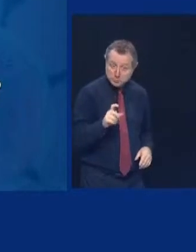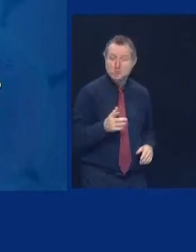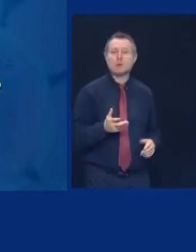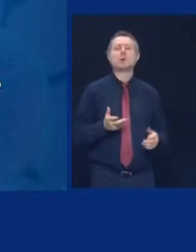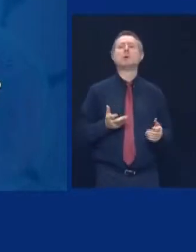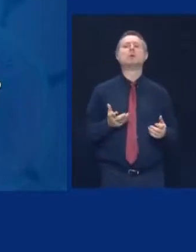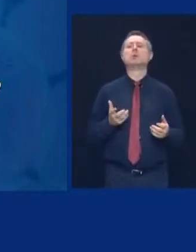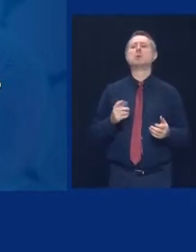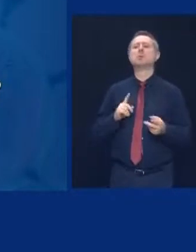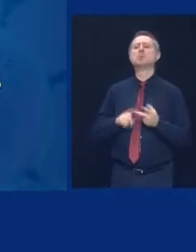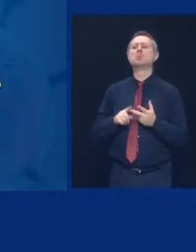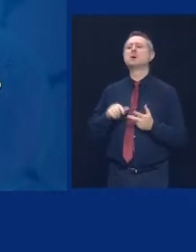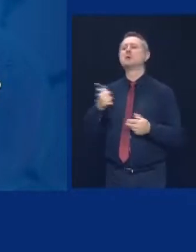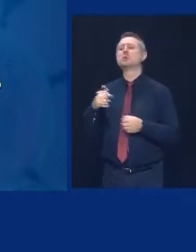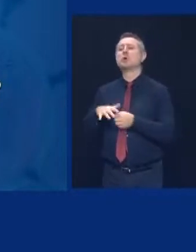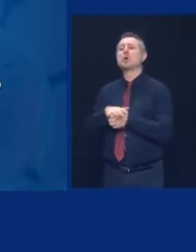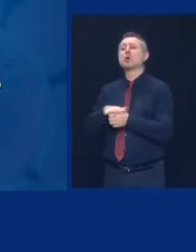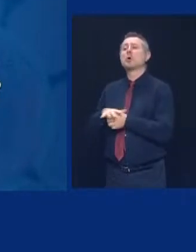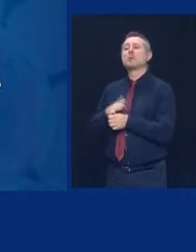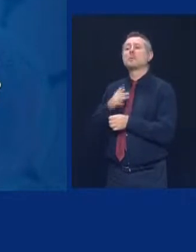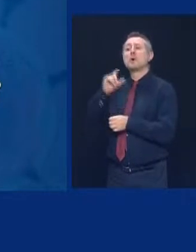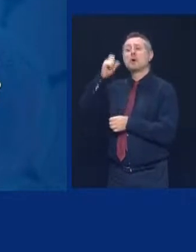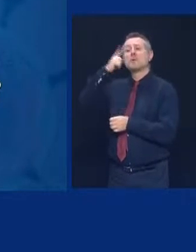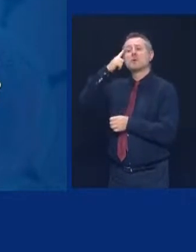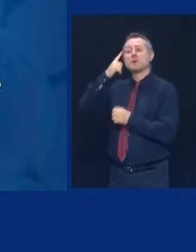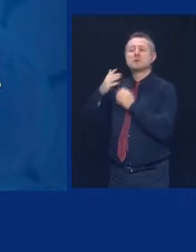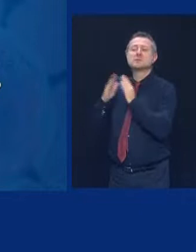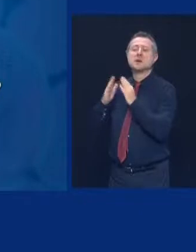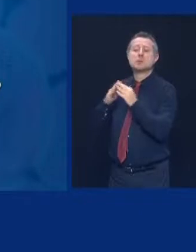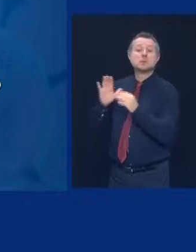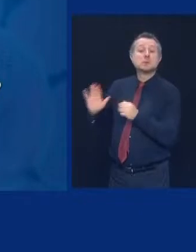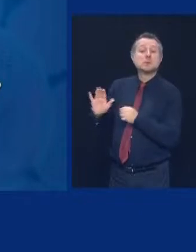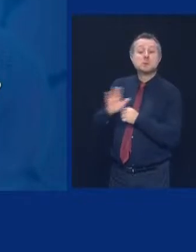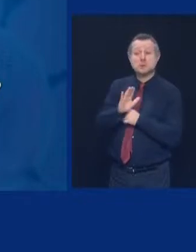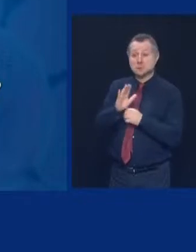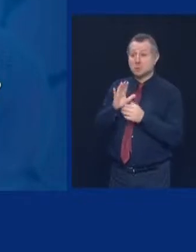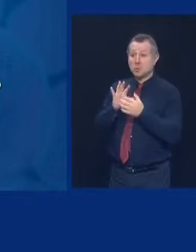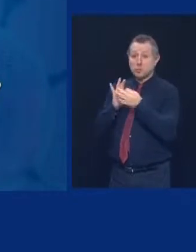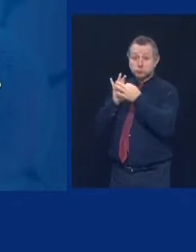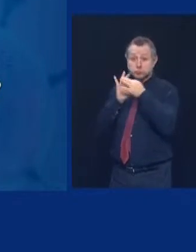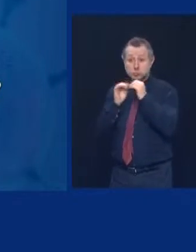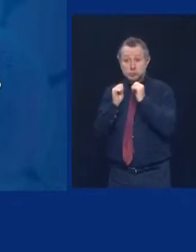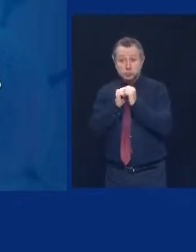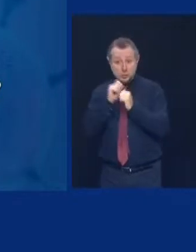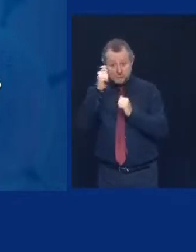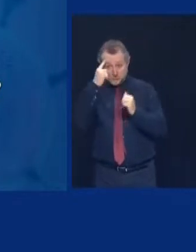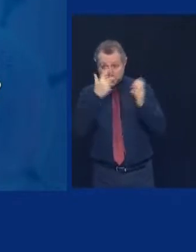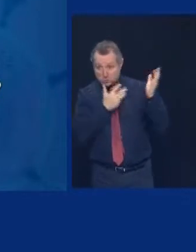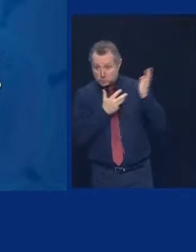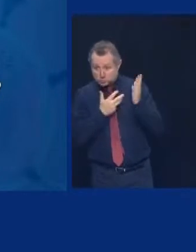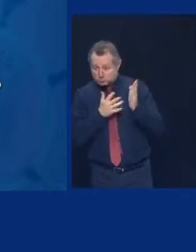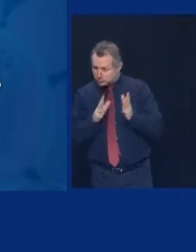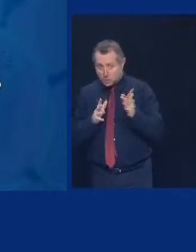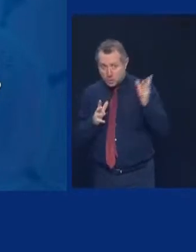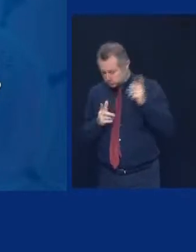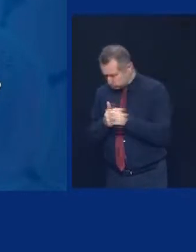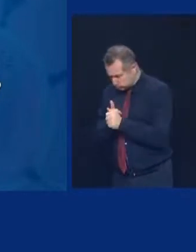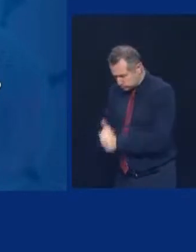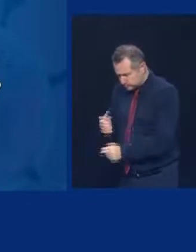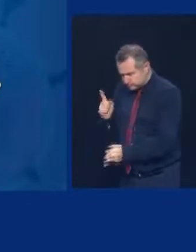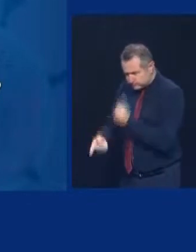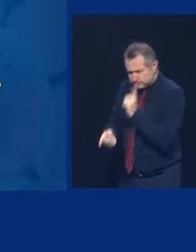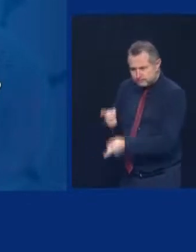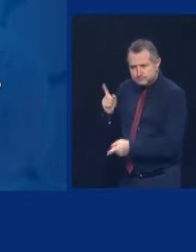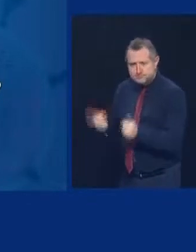Has the local government been cooperative in increasing compliance and